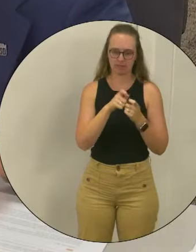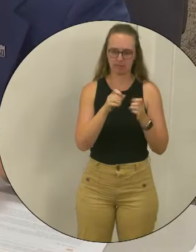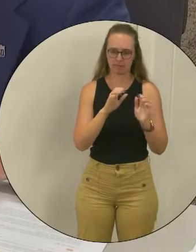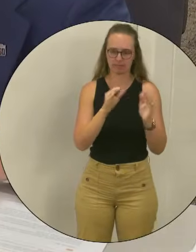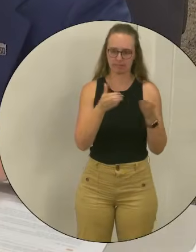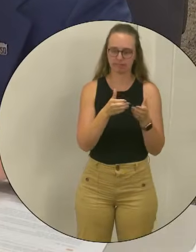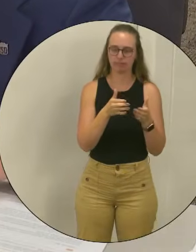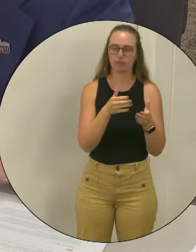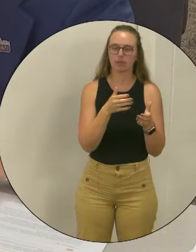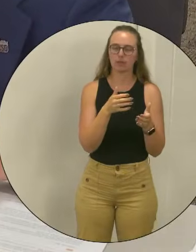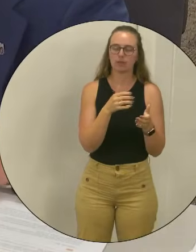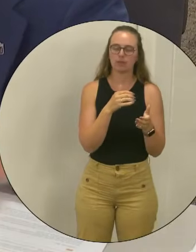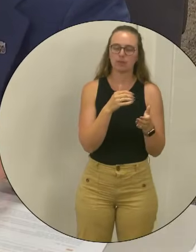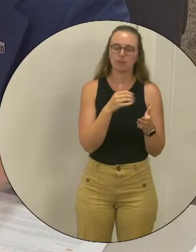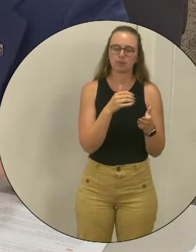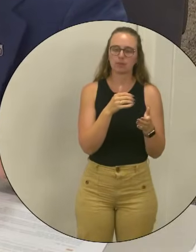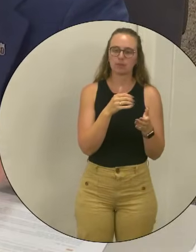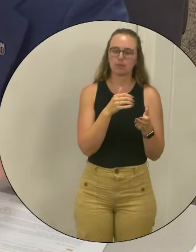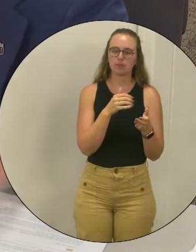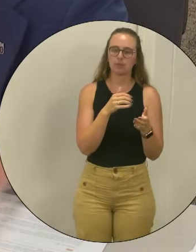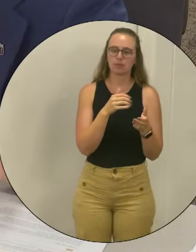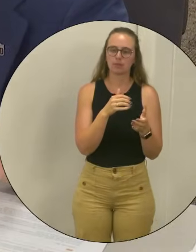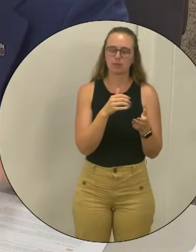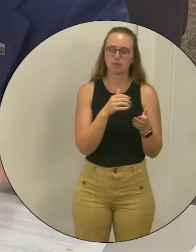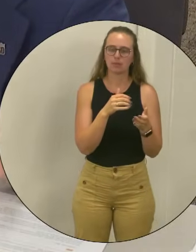like a